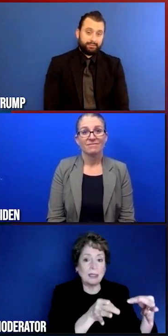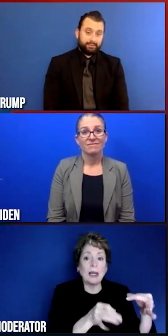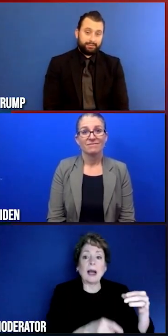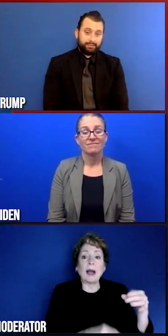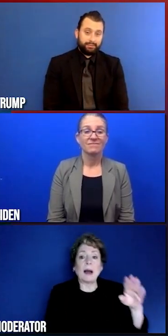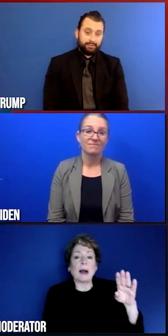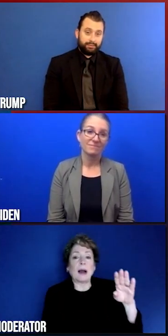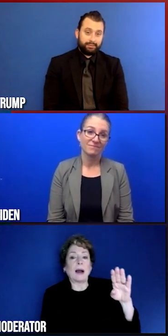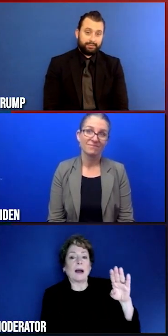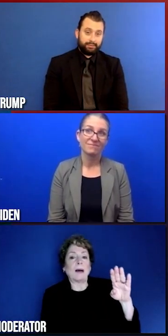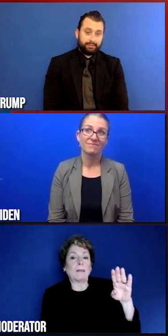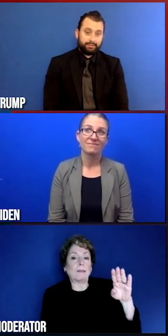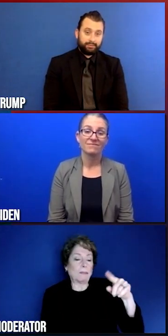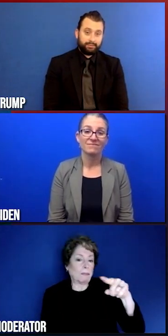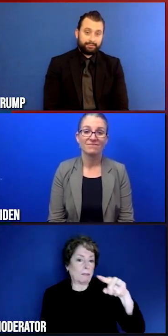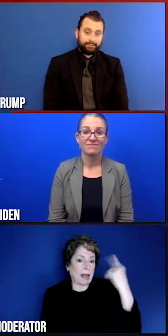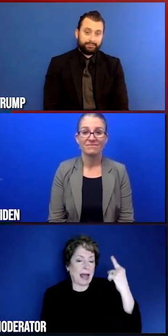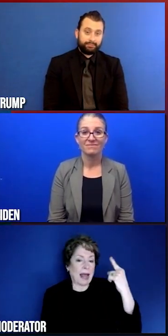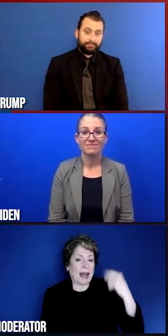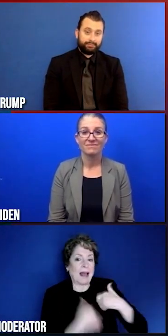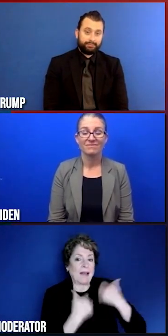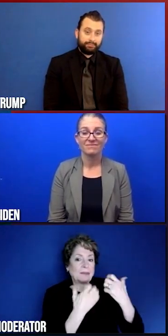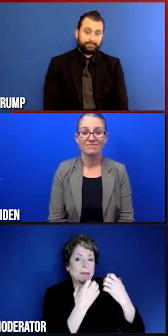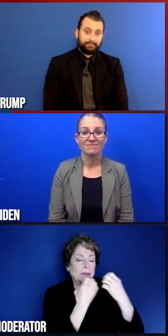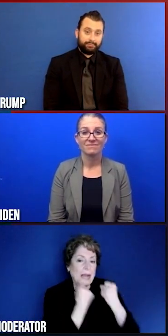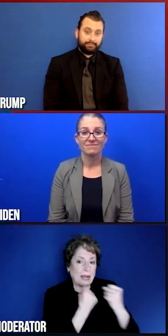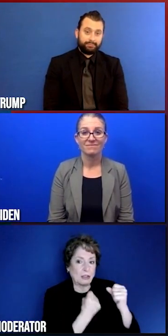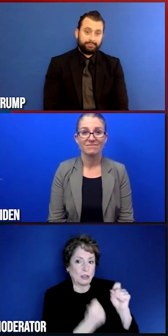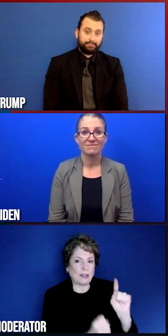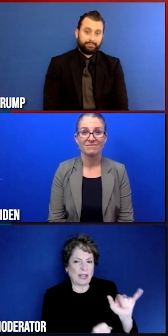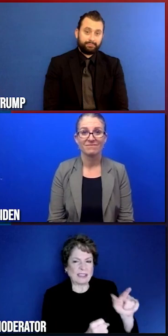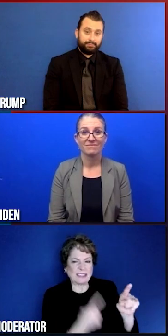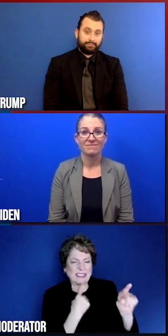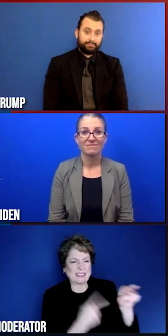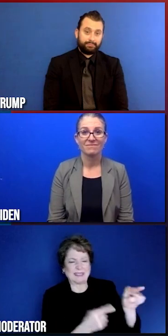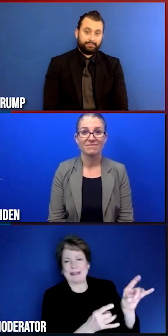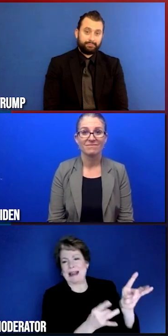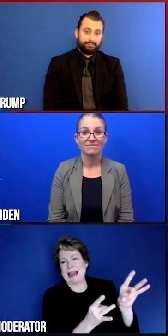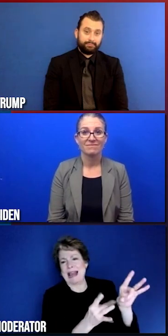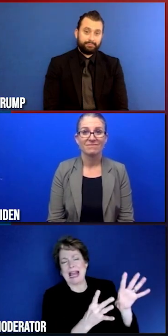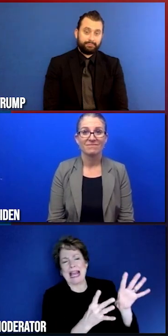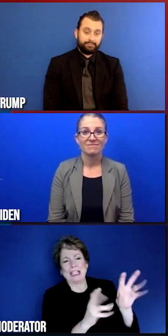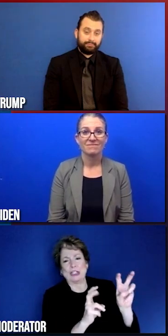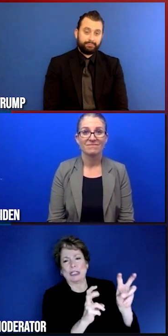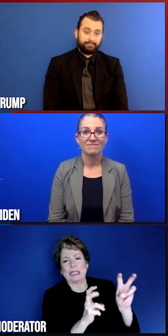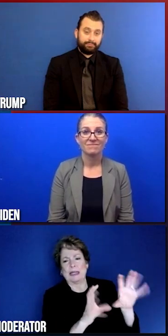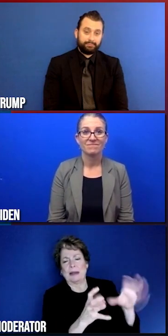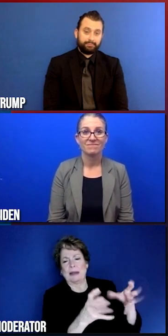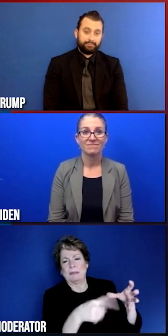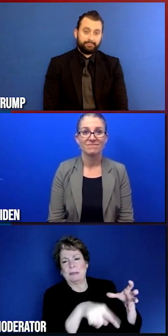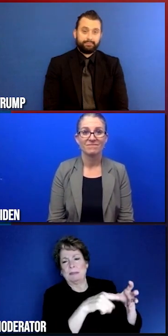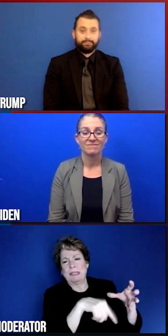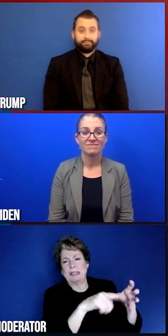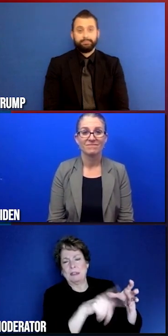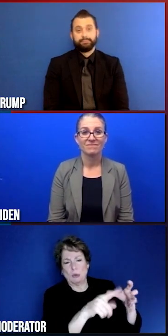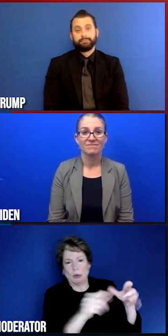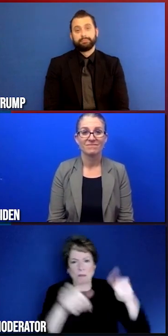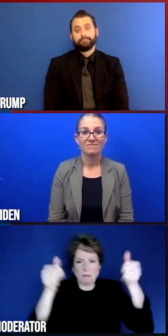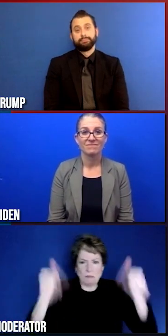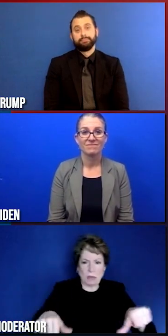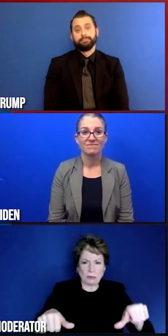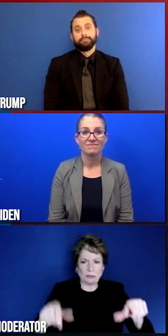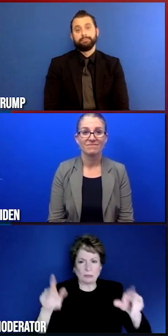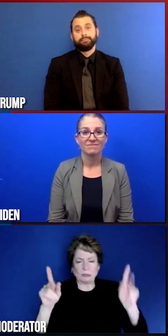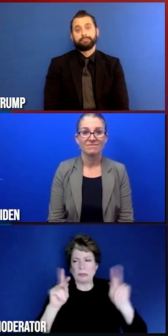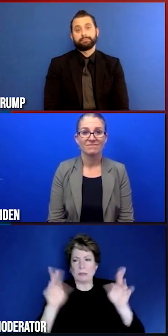video of a man chanting white power to millions of your supporters. You've said that black professional athletes exercising their First Amendment rights should